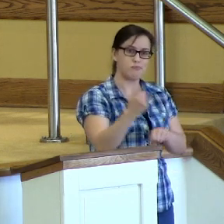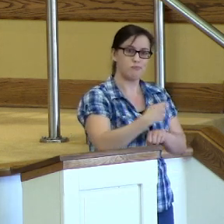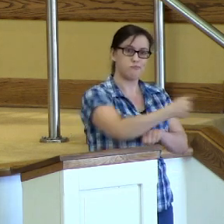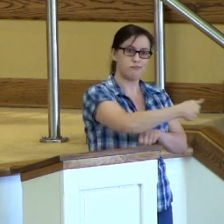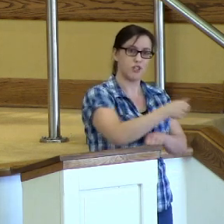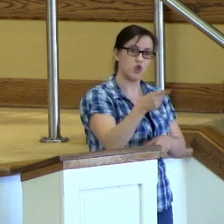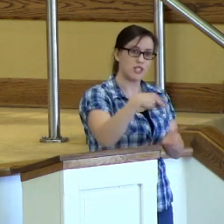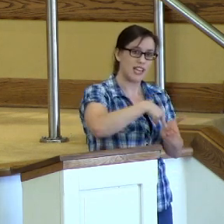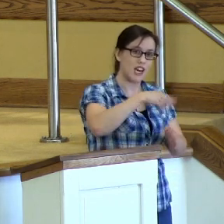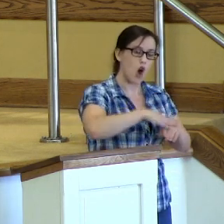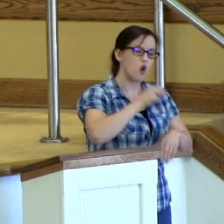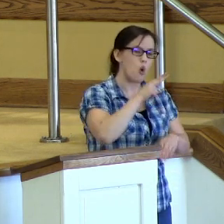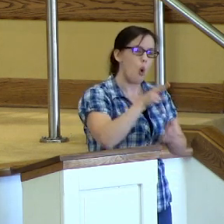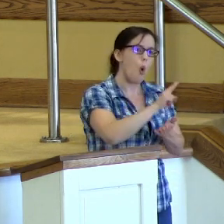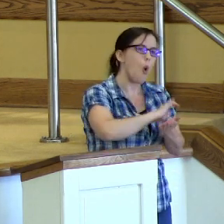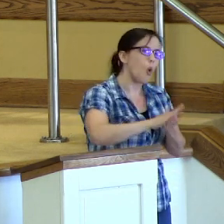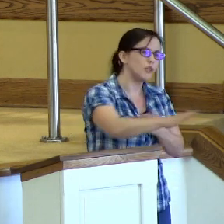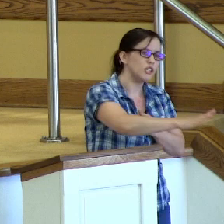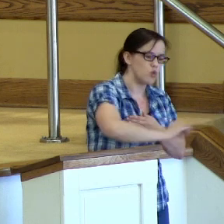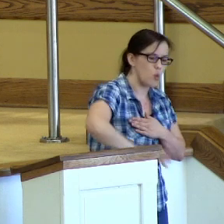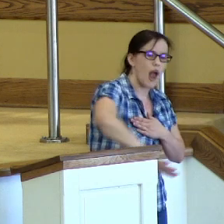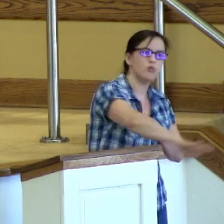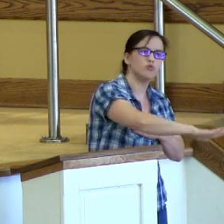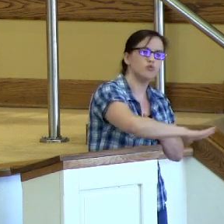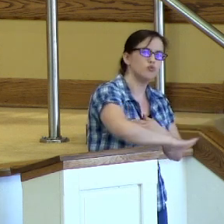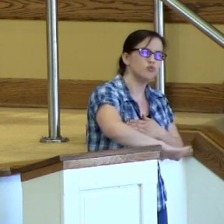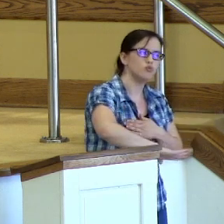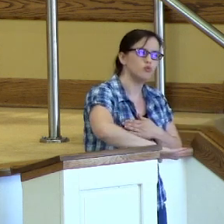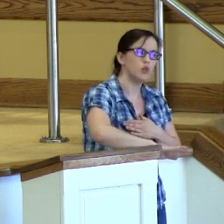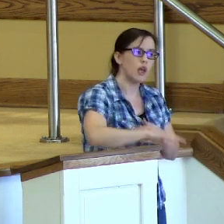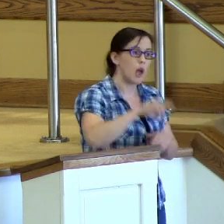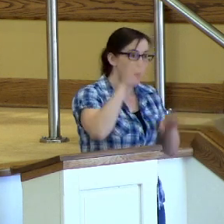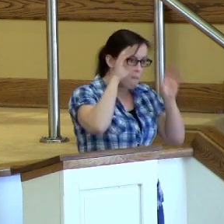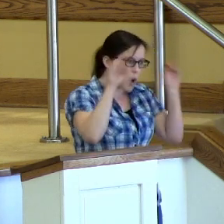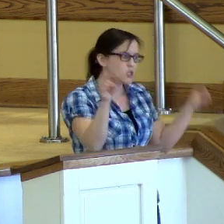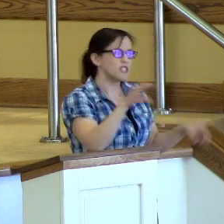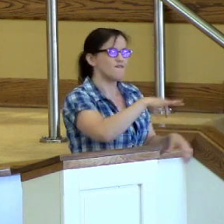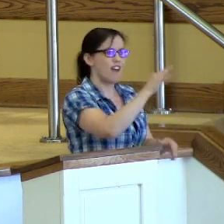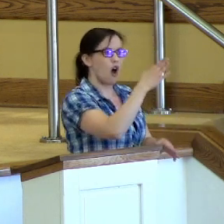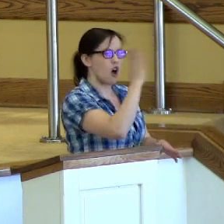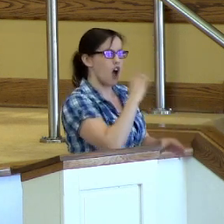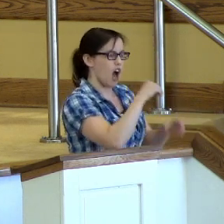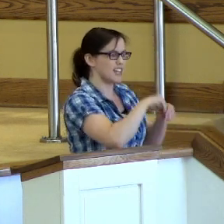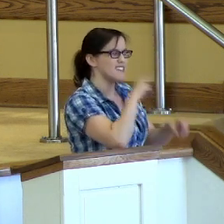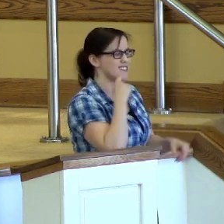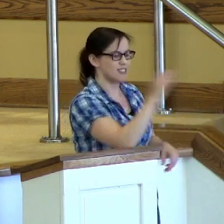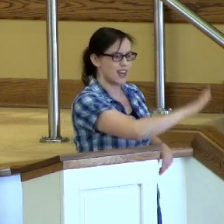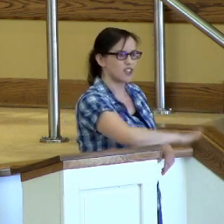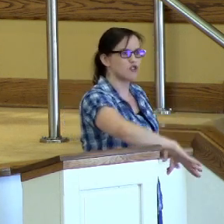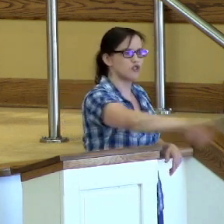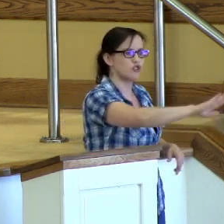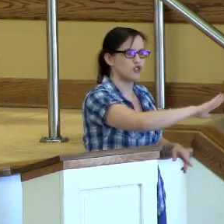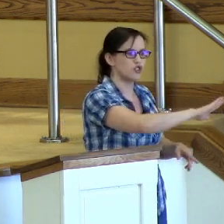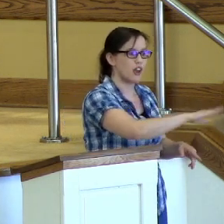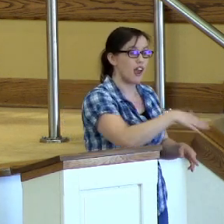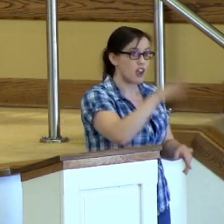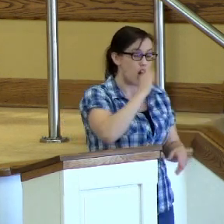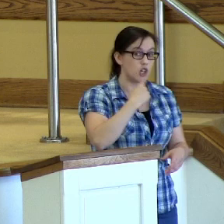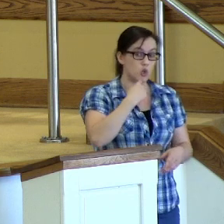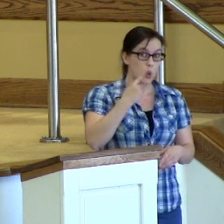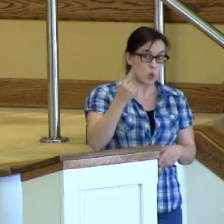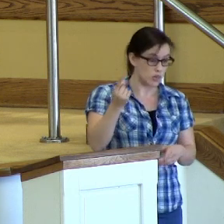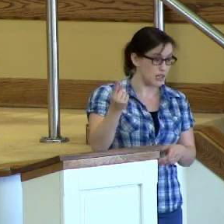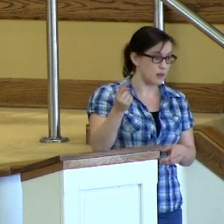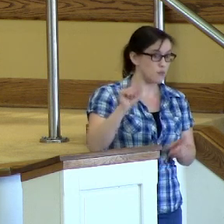stand. You're standing on holy ground. And so as he went there, and he says, well, how am I going to go to Pharaoh? Pharaoh wants to kill